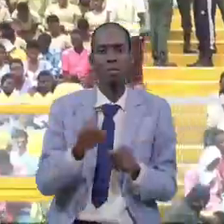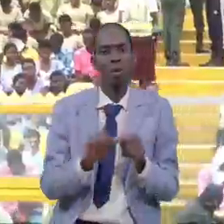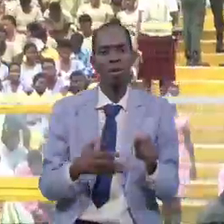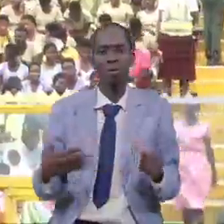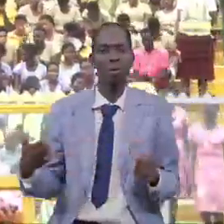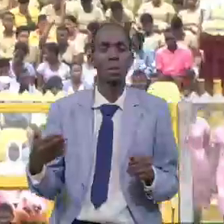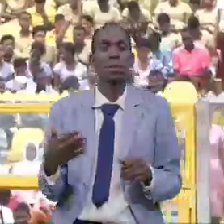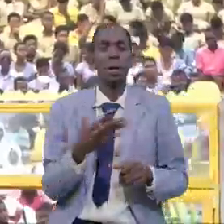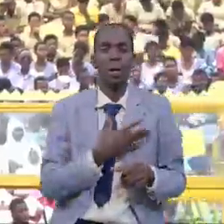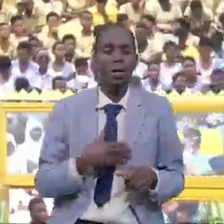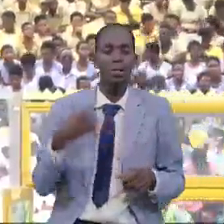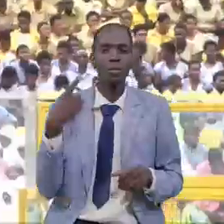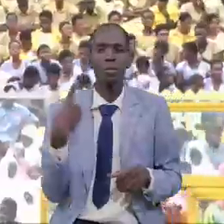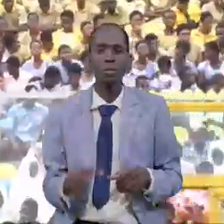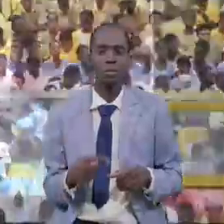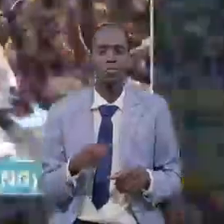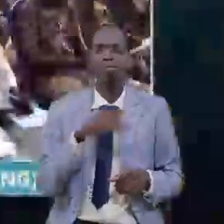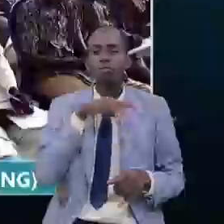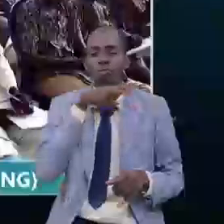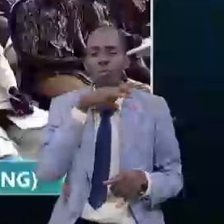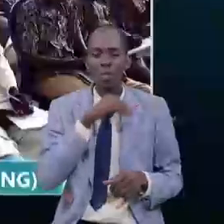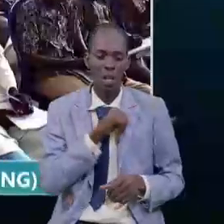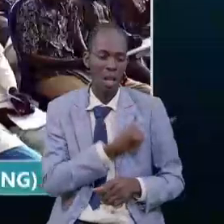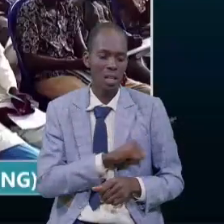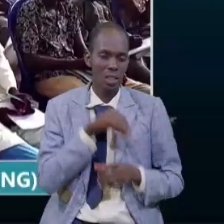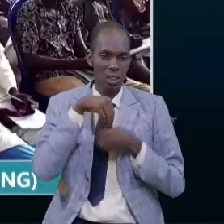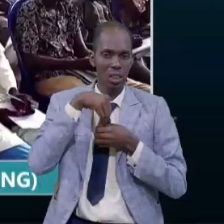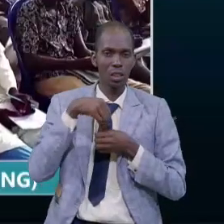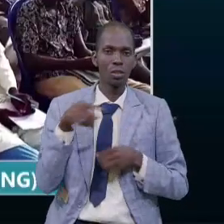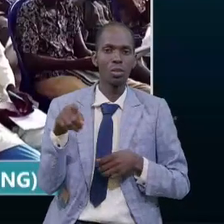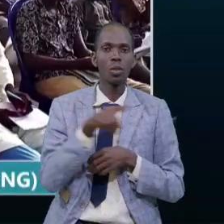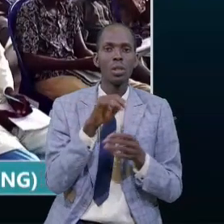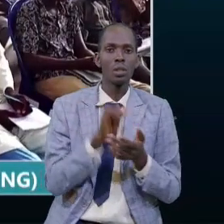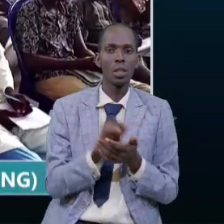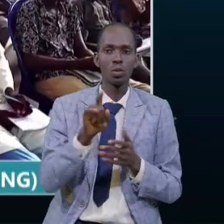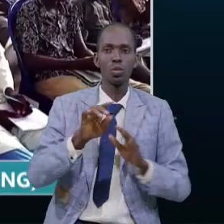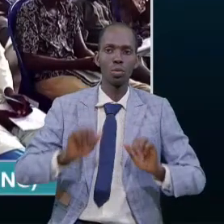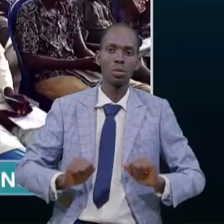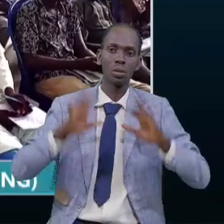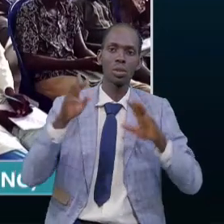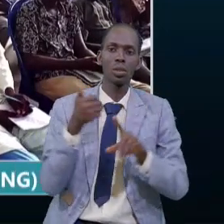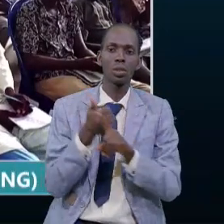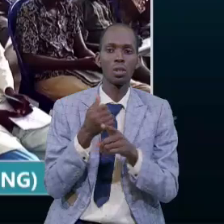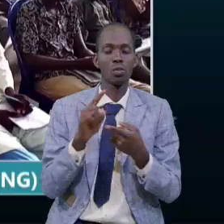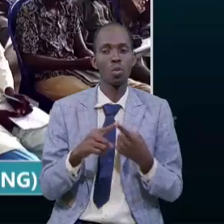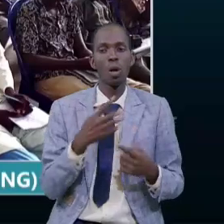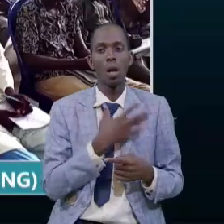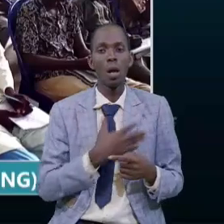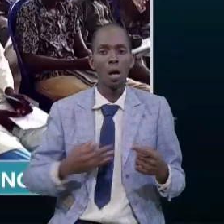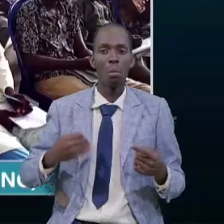rotten attitude within that you give expression to. And instead of people coming